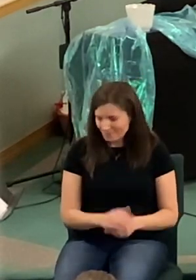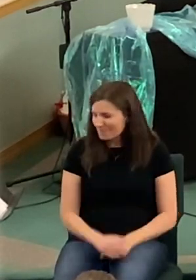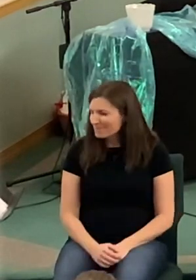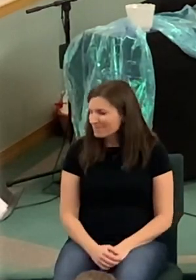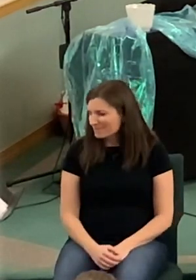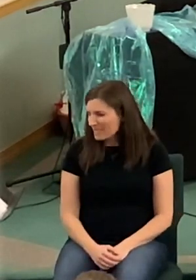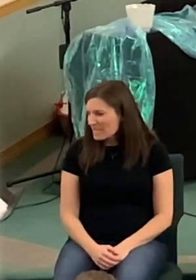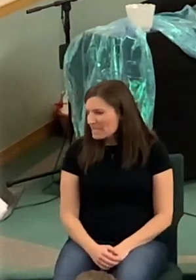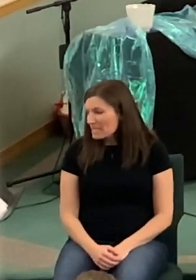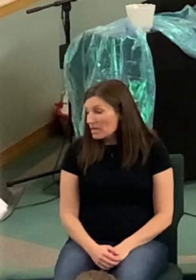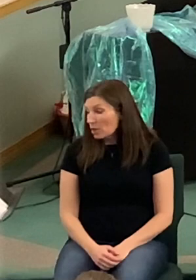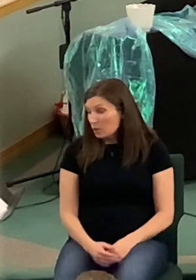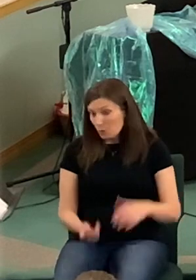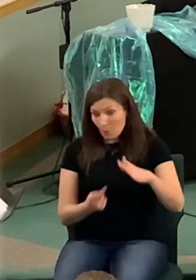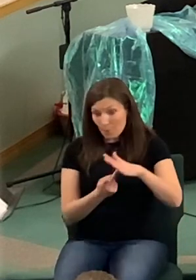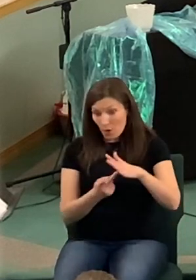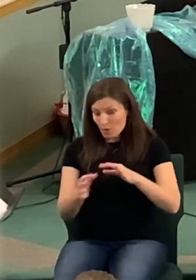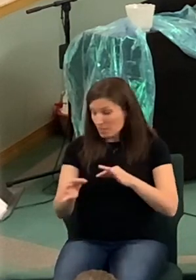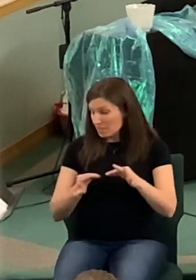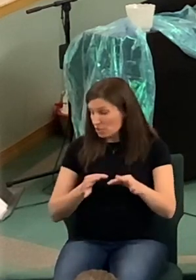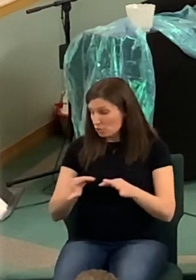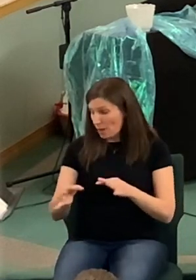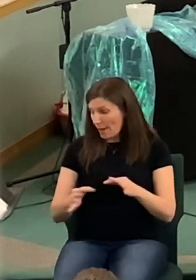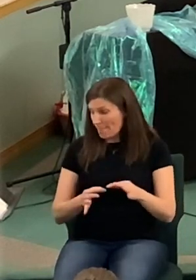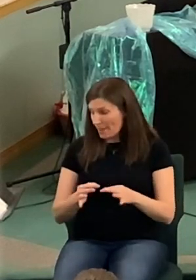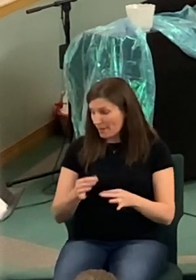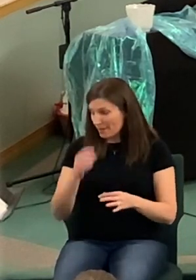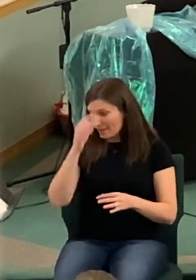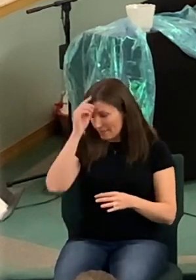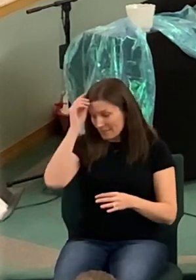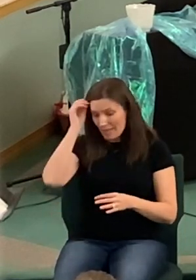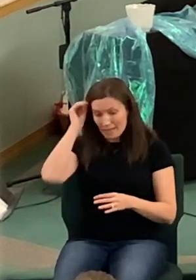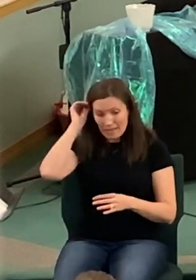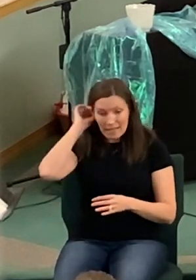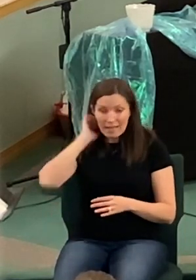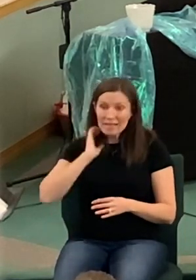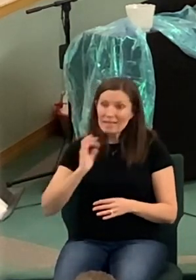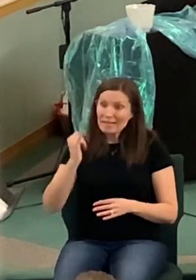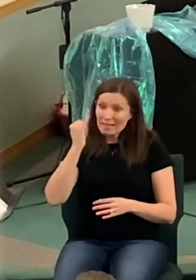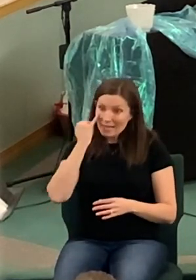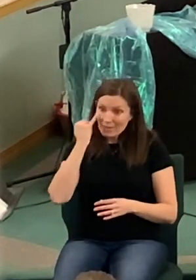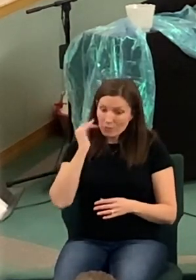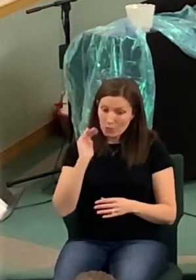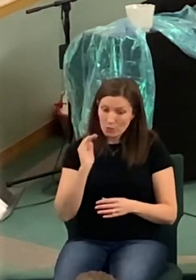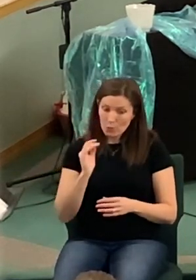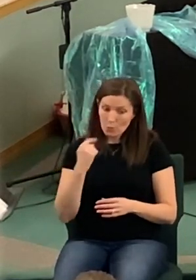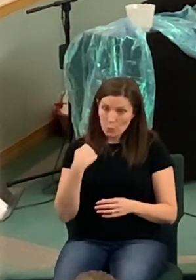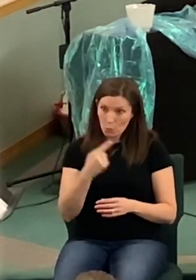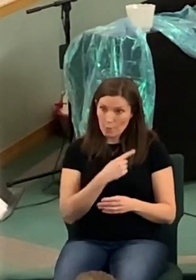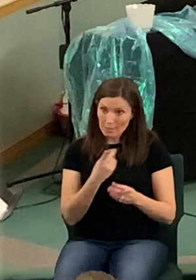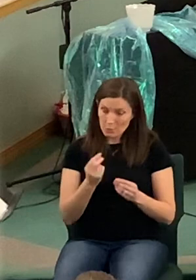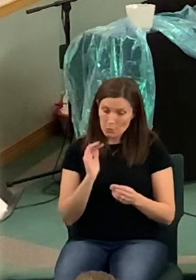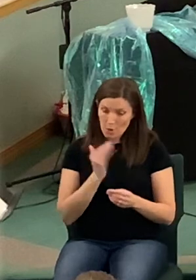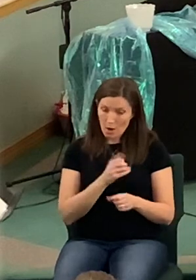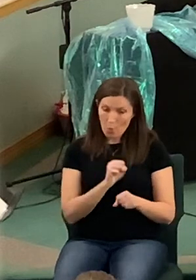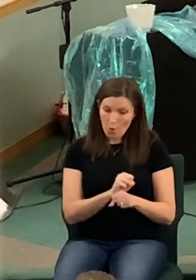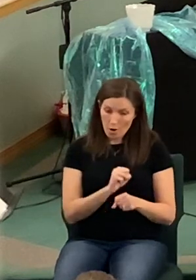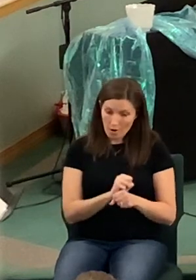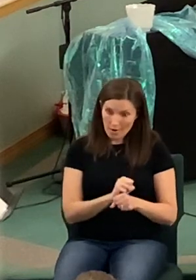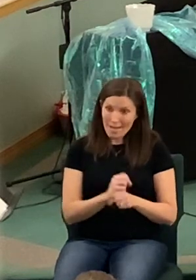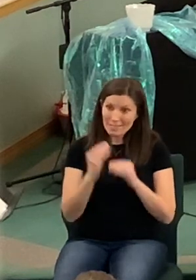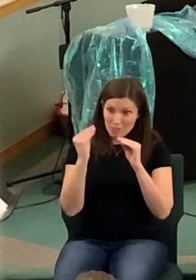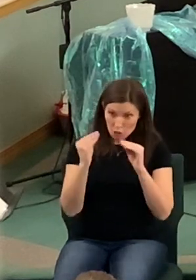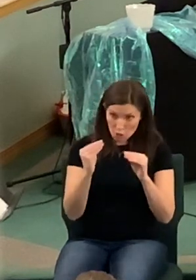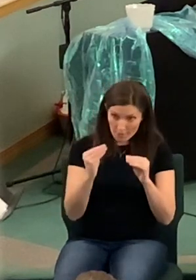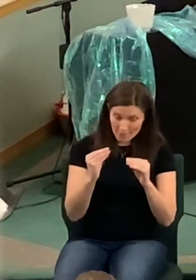See, what Paul is describing here in this manner of service is that we do our work as instructed with diligence, even